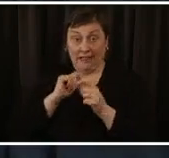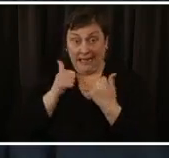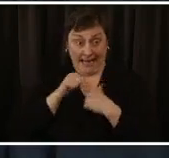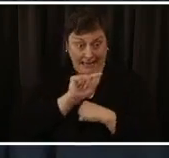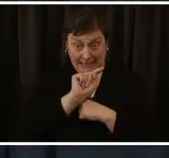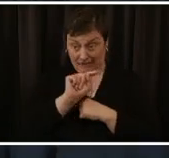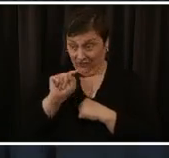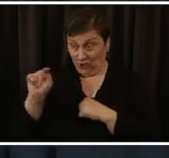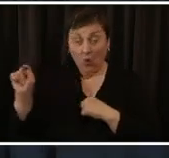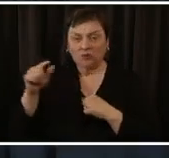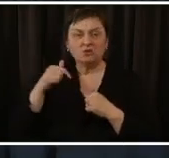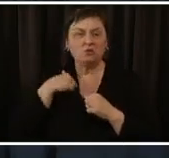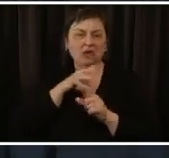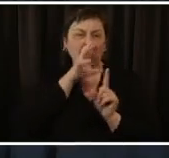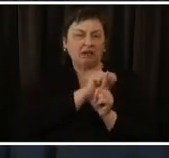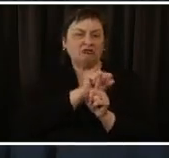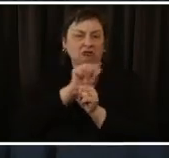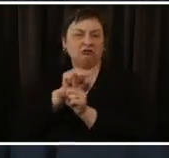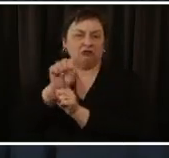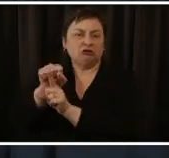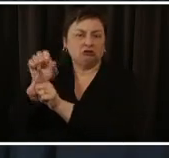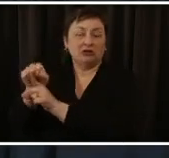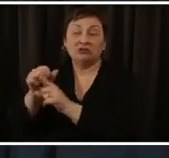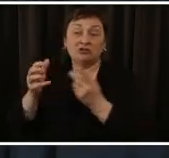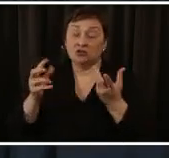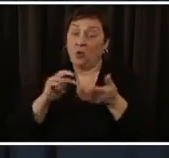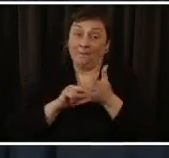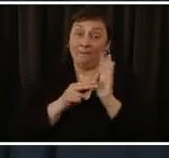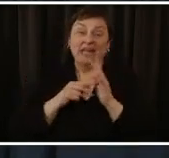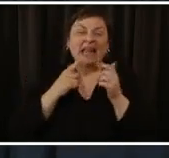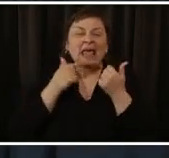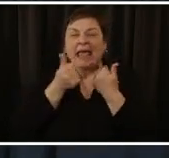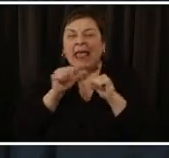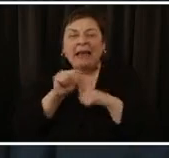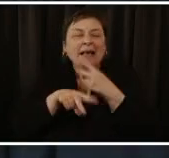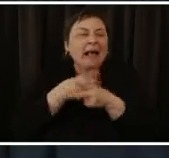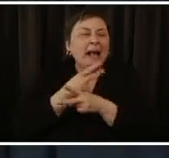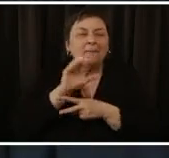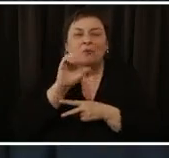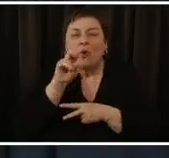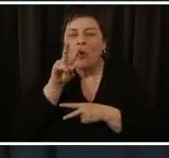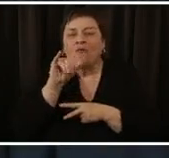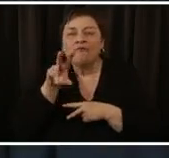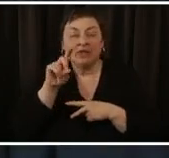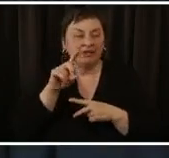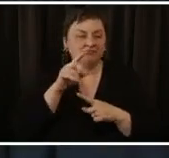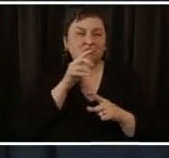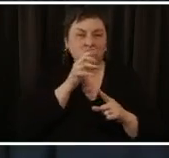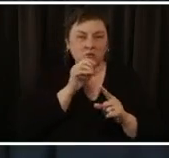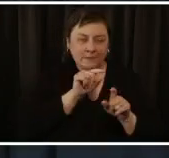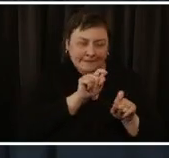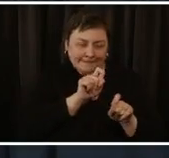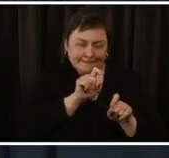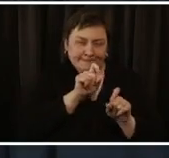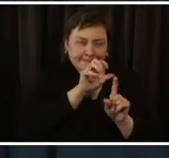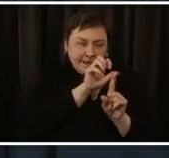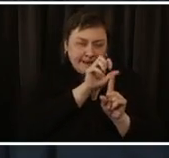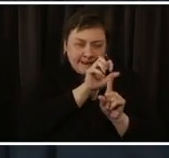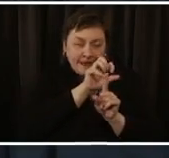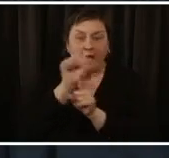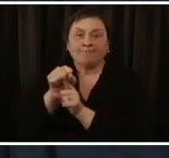variants because we're looking at that full sequence. So we're really looking for all variants that are known and have been identified, and really